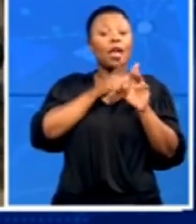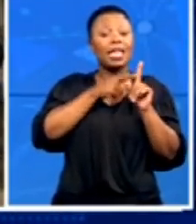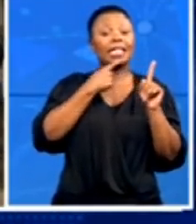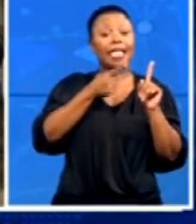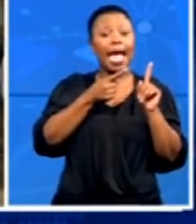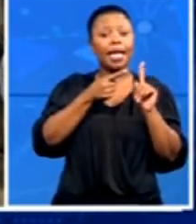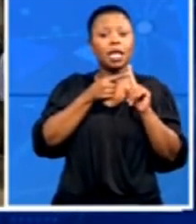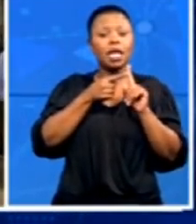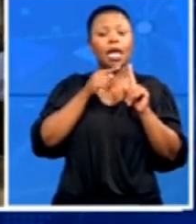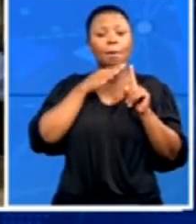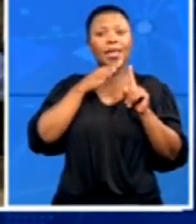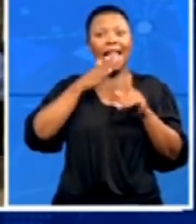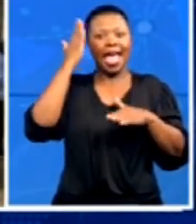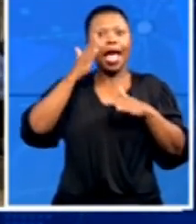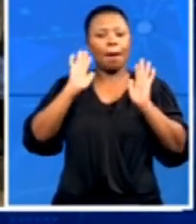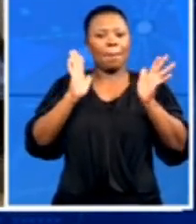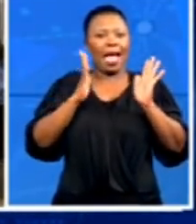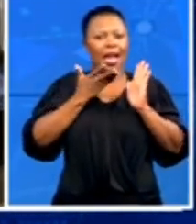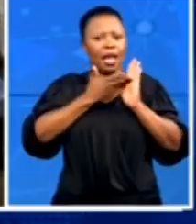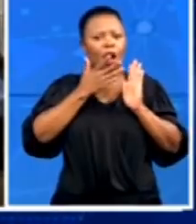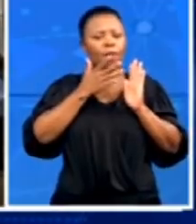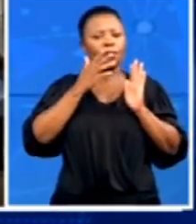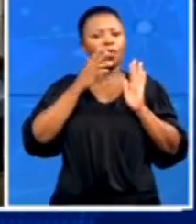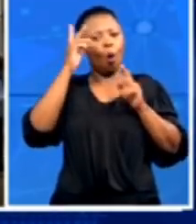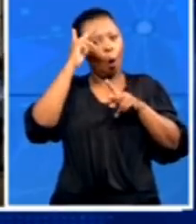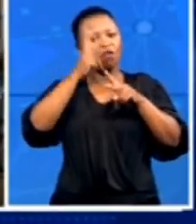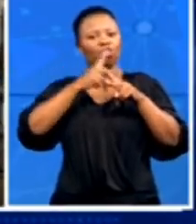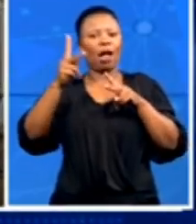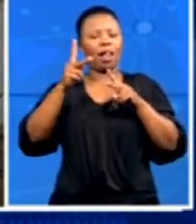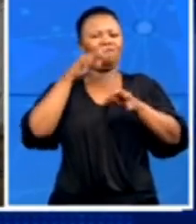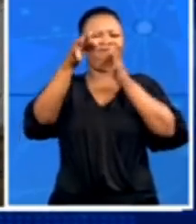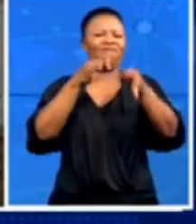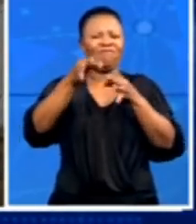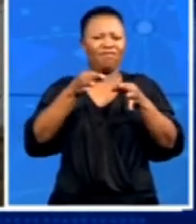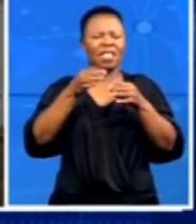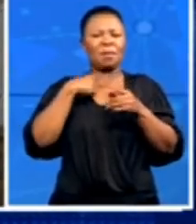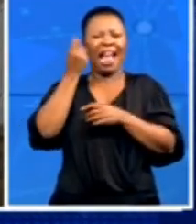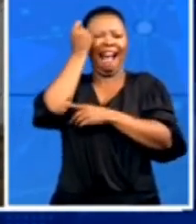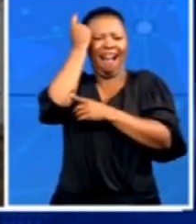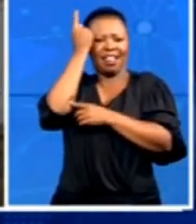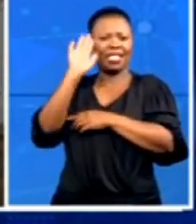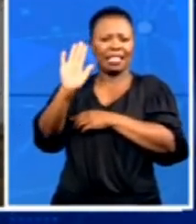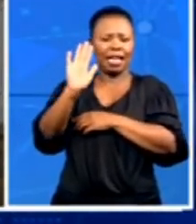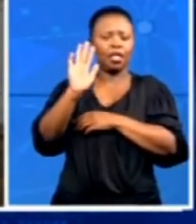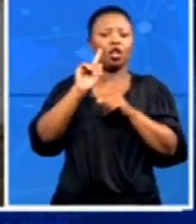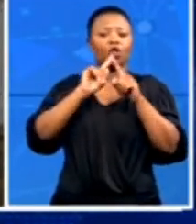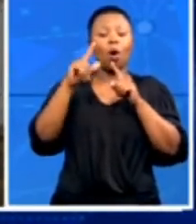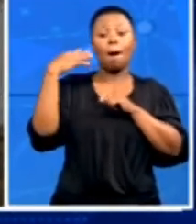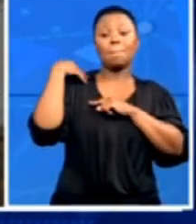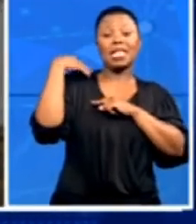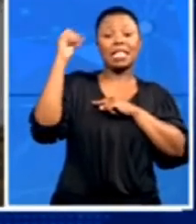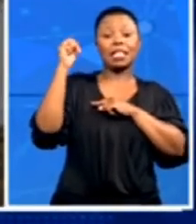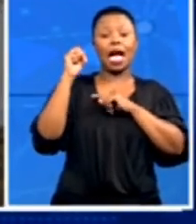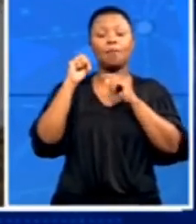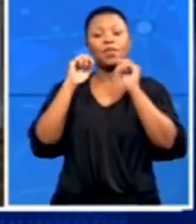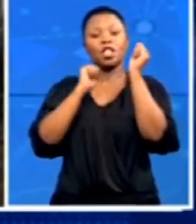of the official reasoning, but I get that. The Minister of Infrastructure and Public Works did say that